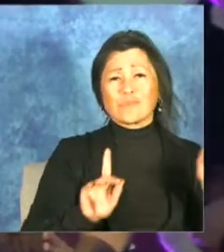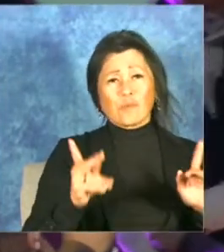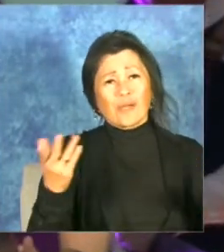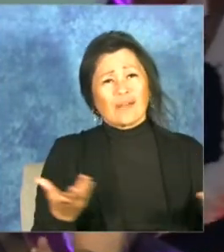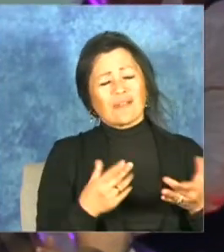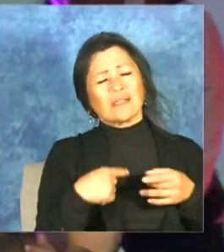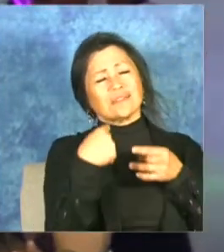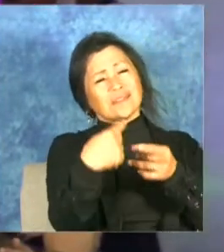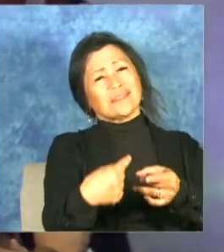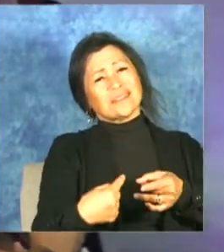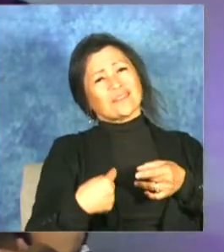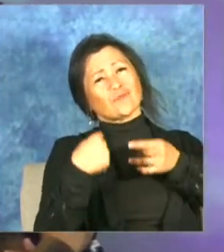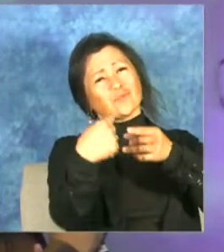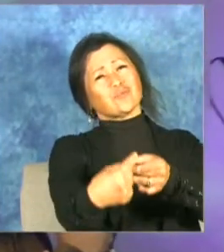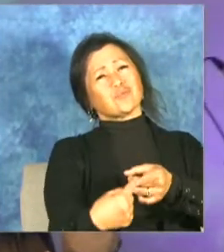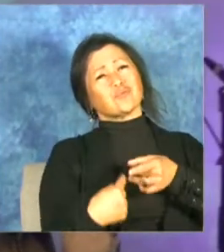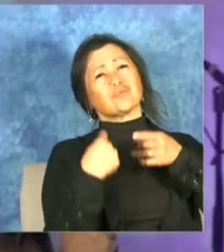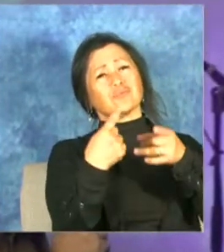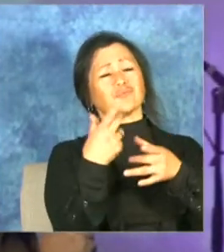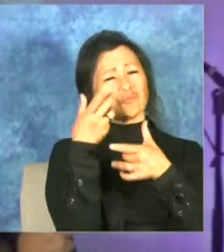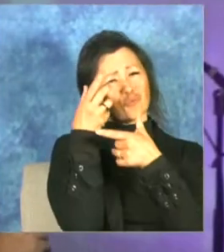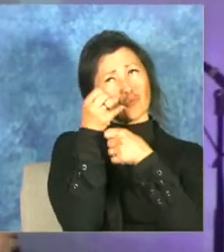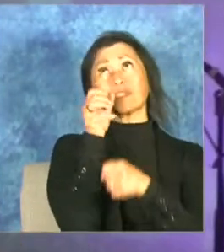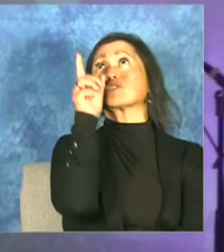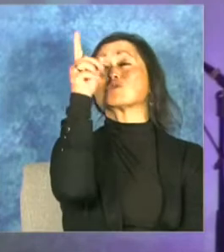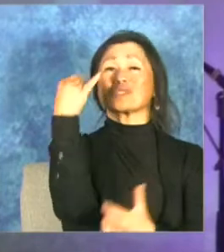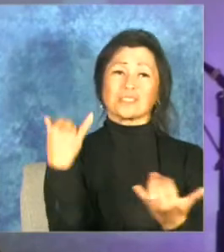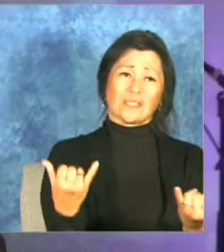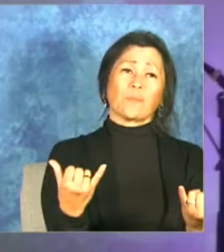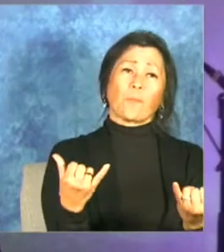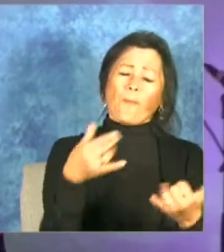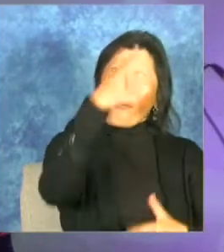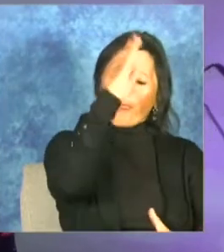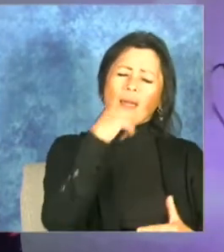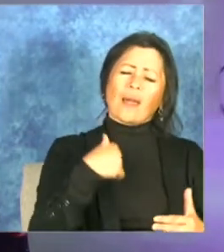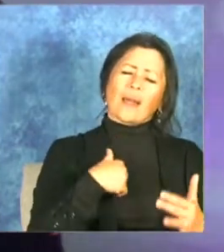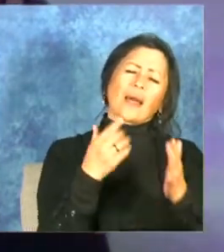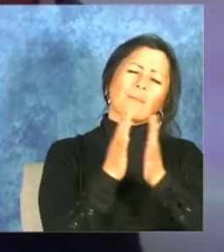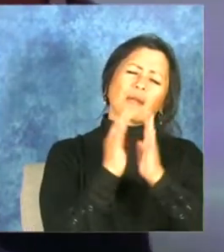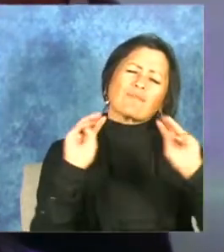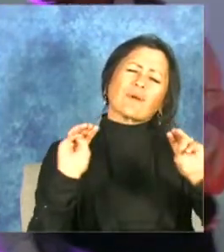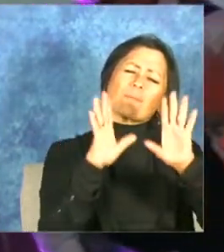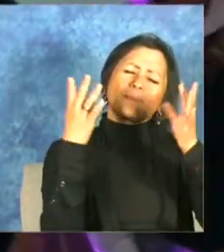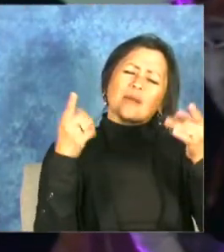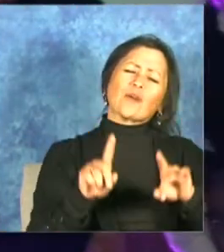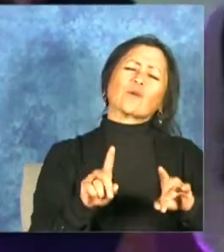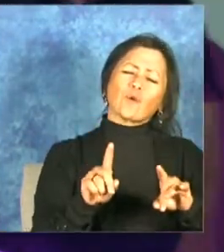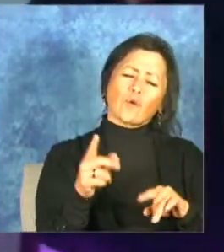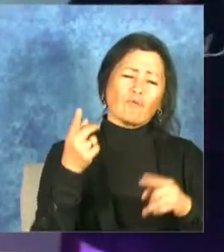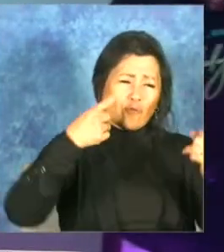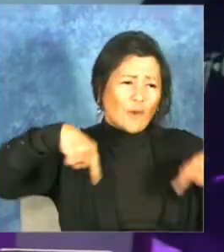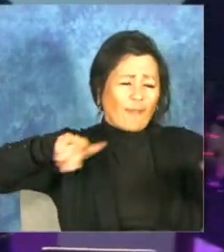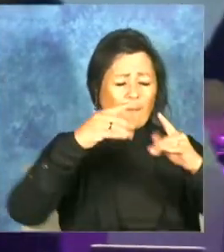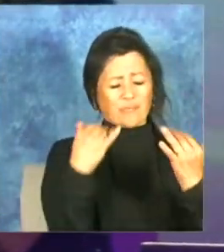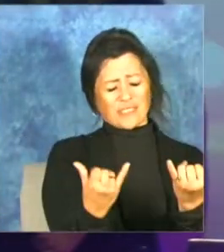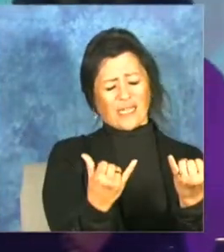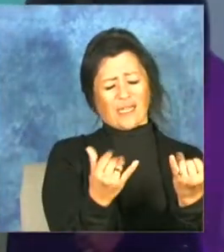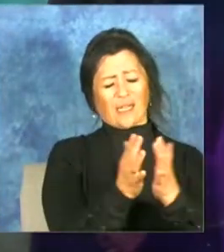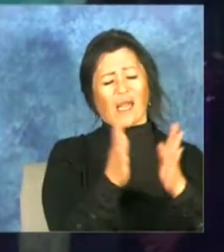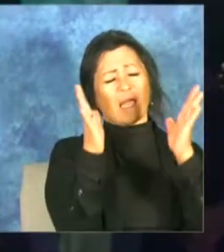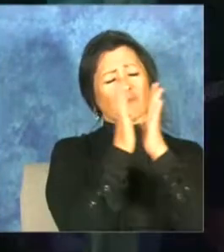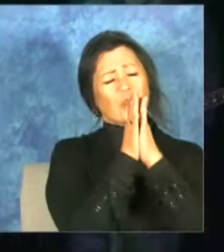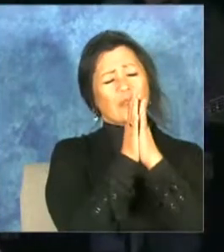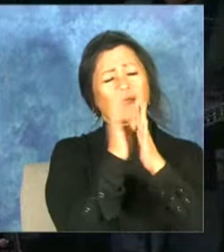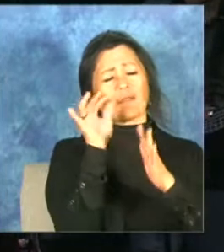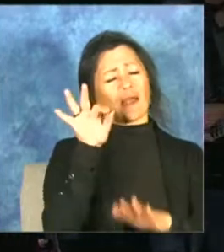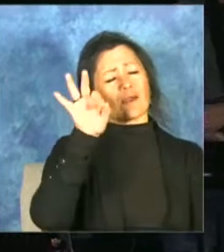been struggling with trust today. God, I pray for a miracle for them today, God. God, I pray